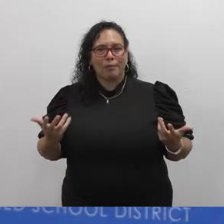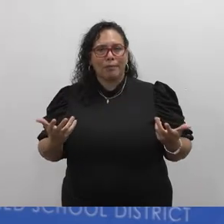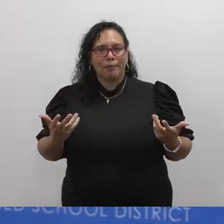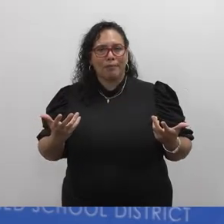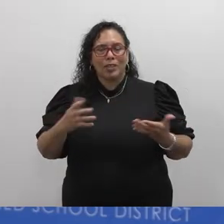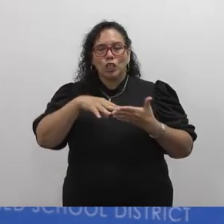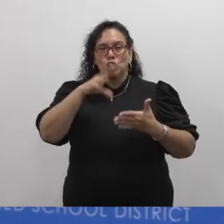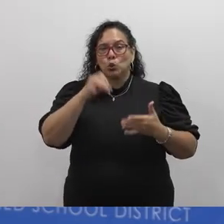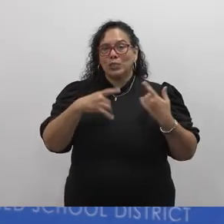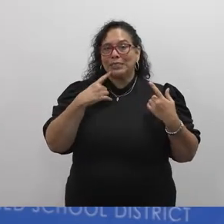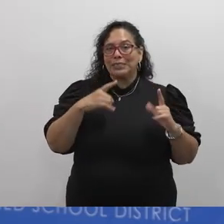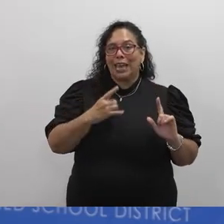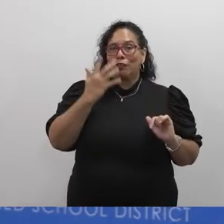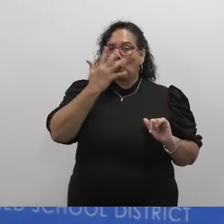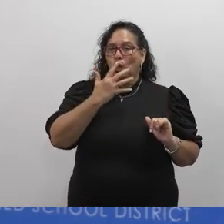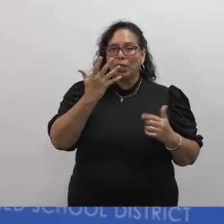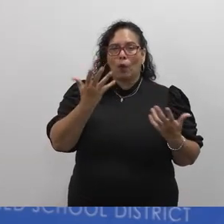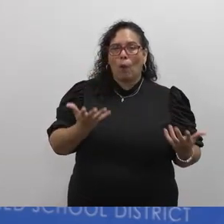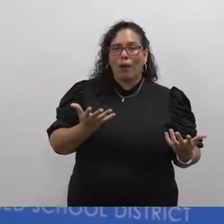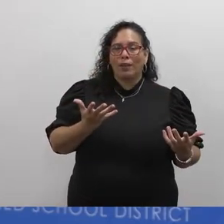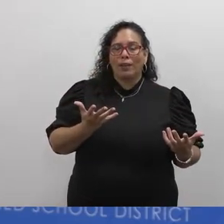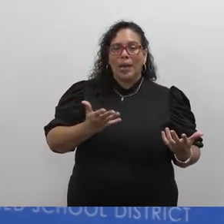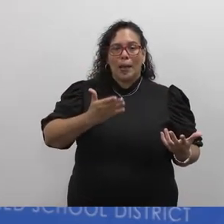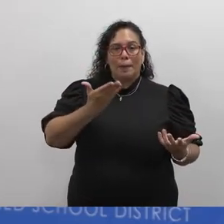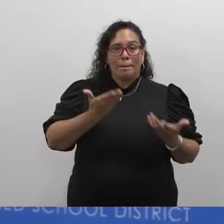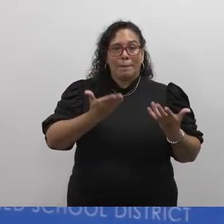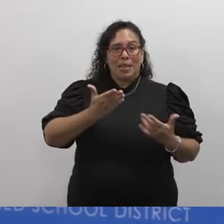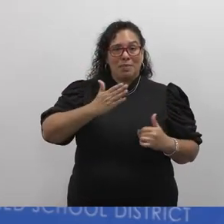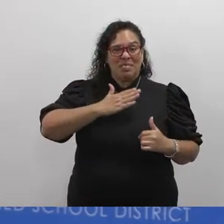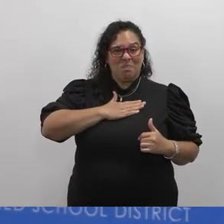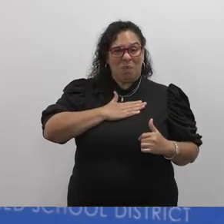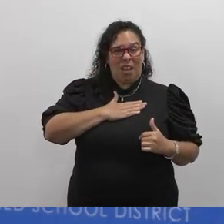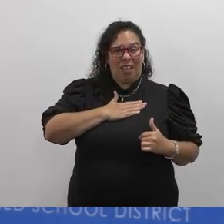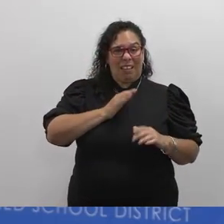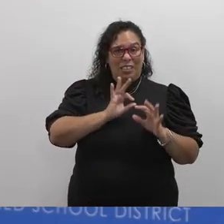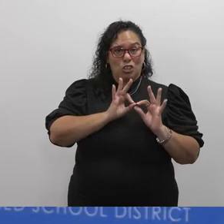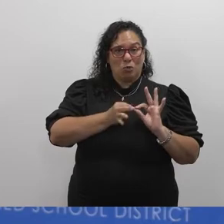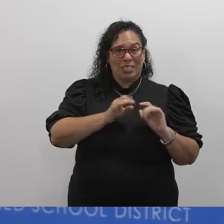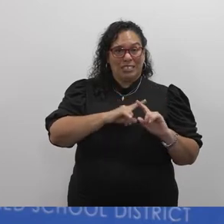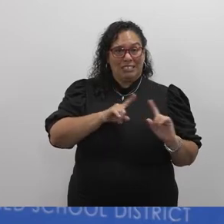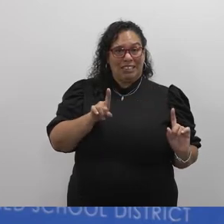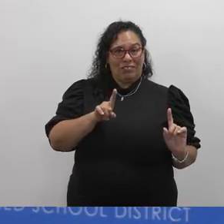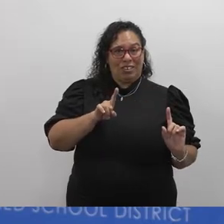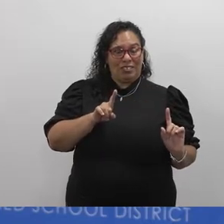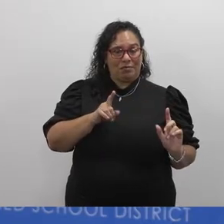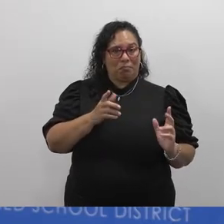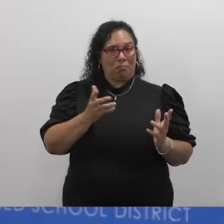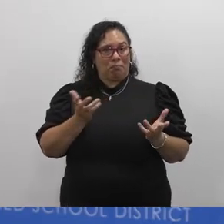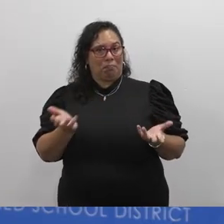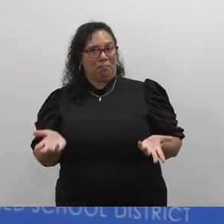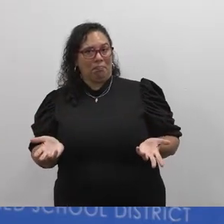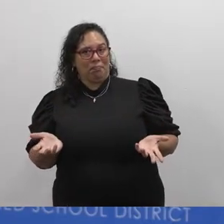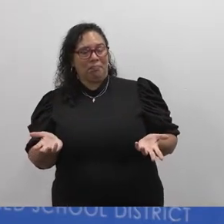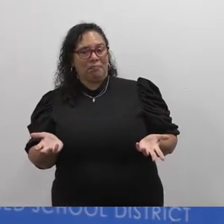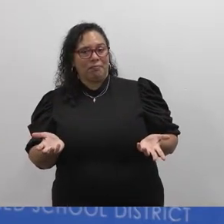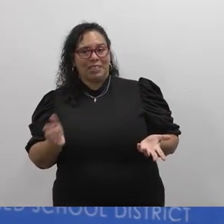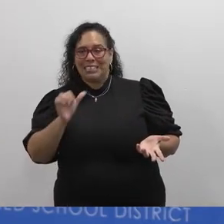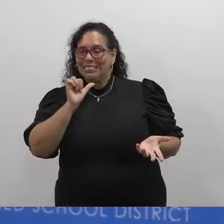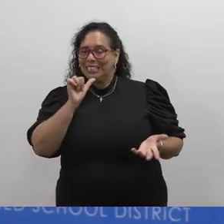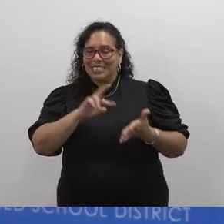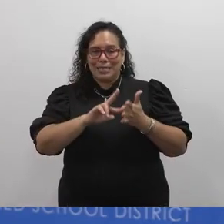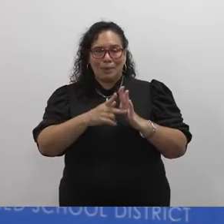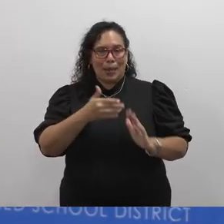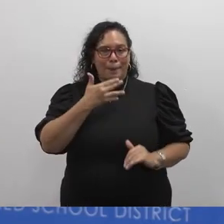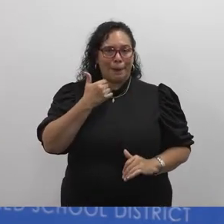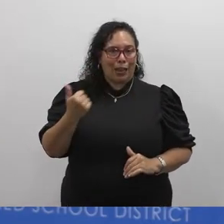differently based on what my interpretation of our community visioning sessions are. And not better or worse,